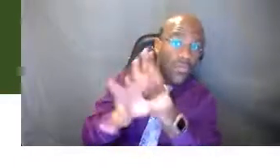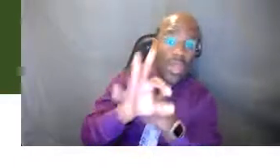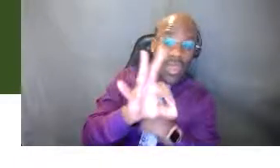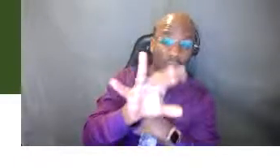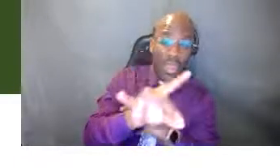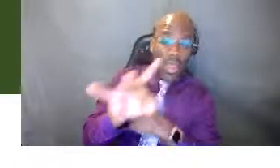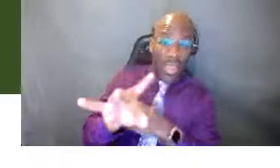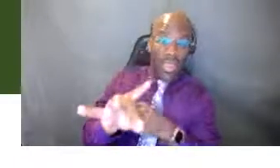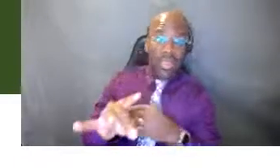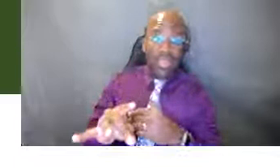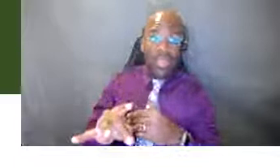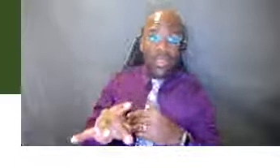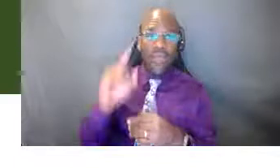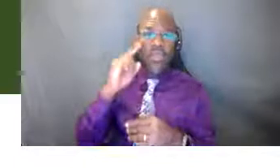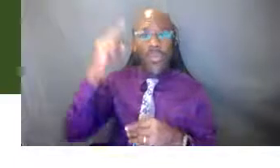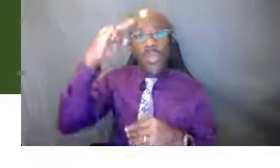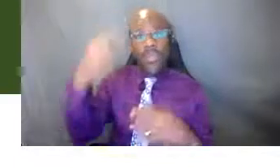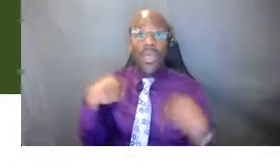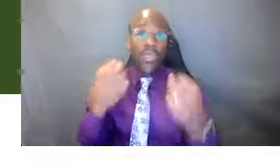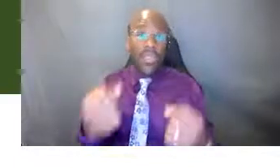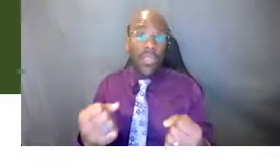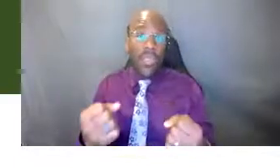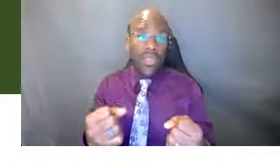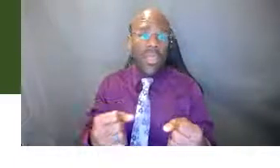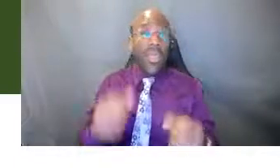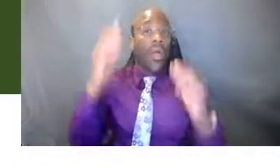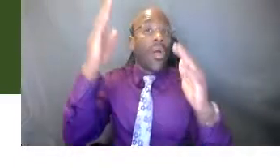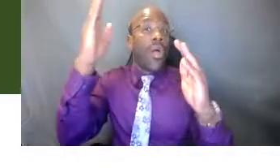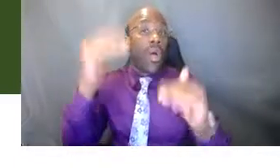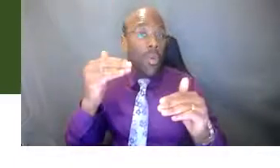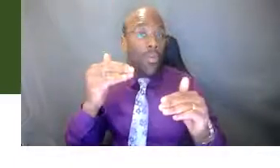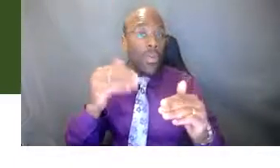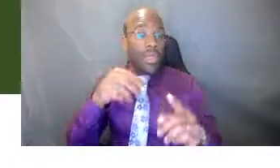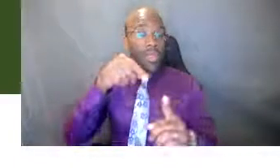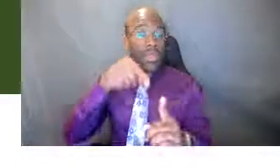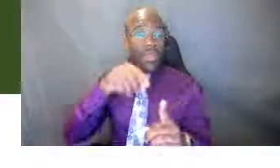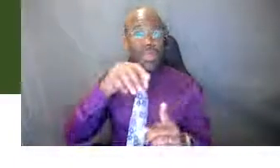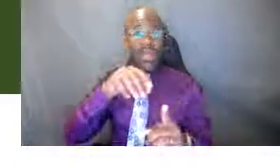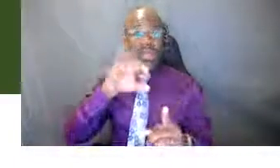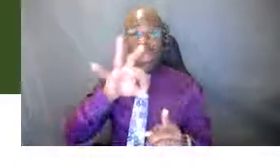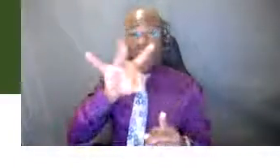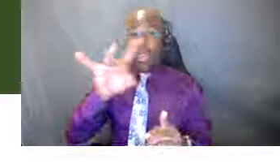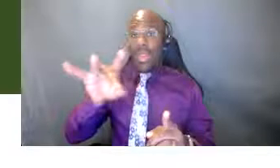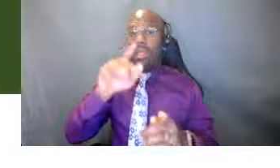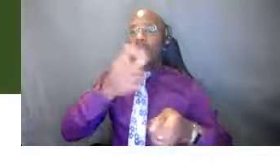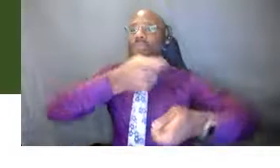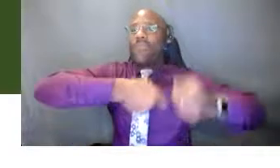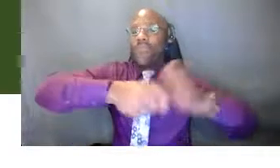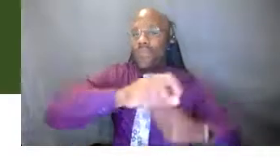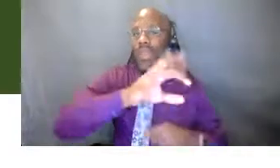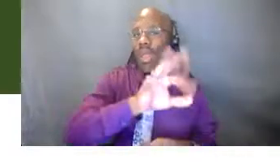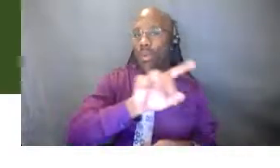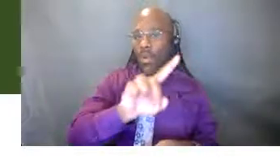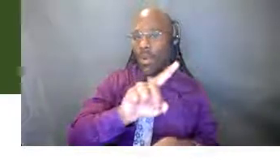hope will take place 911 for, it will take the place of 911 for mental health